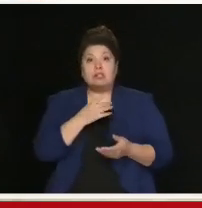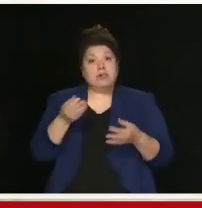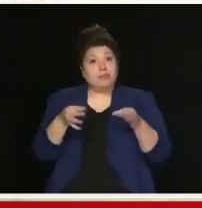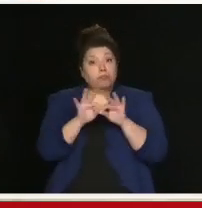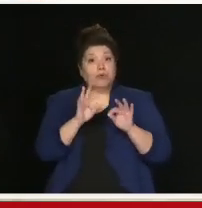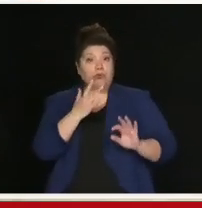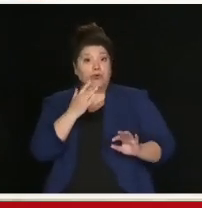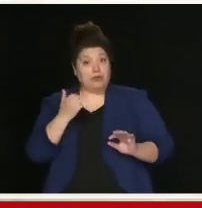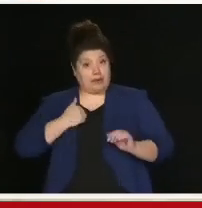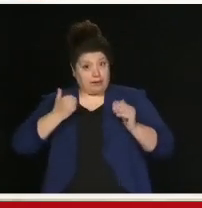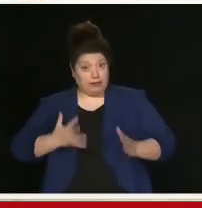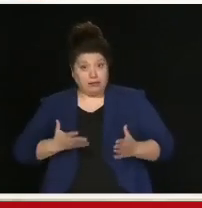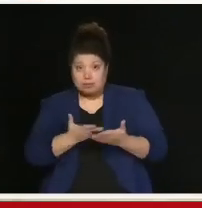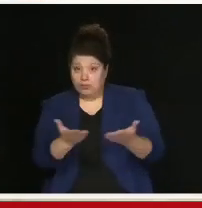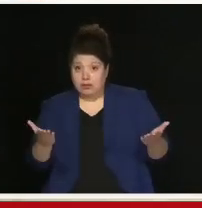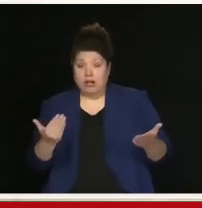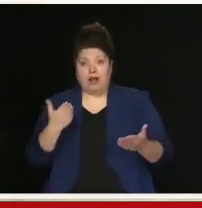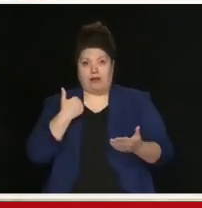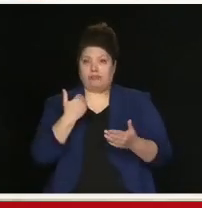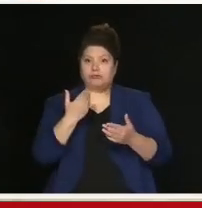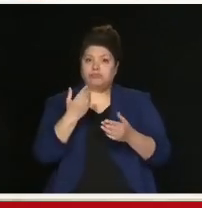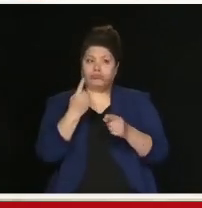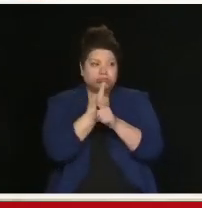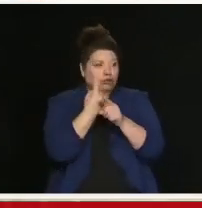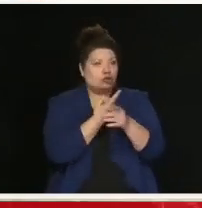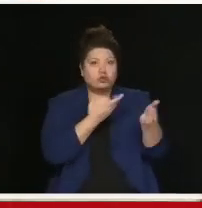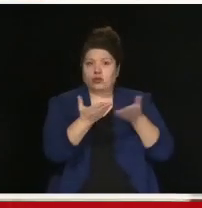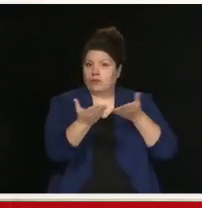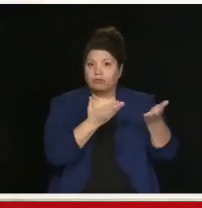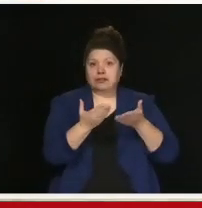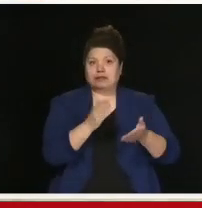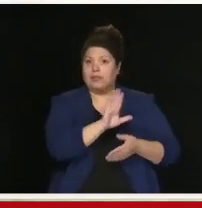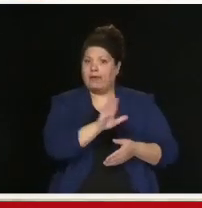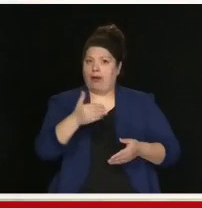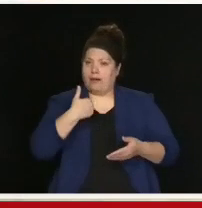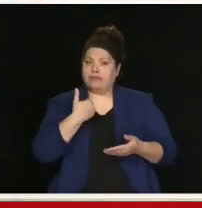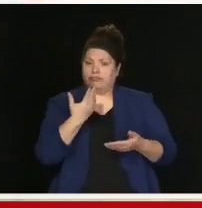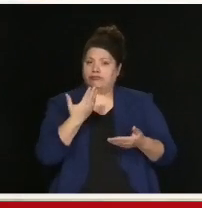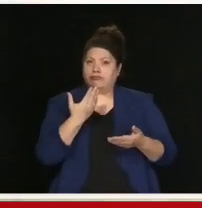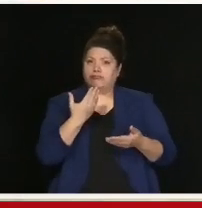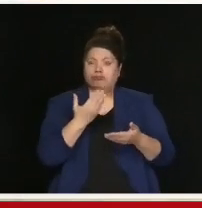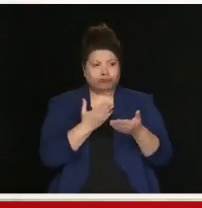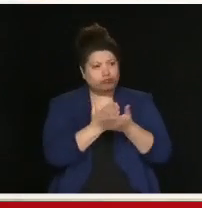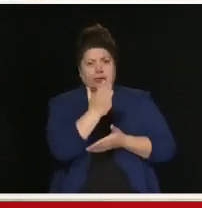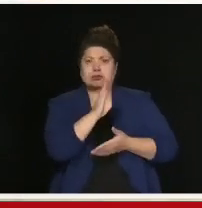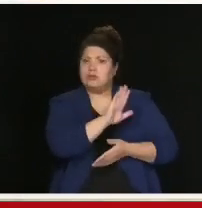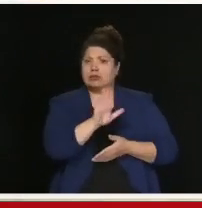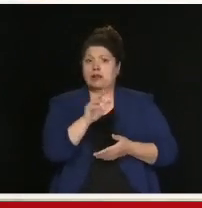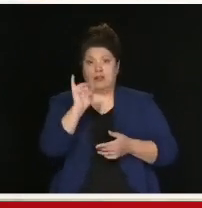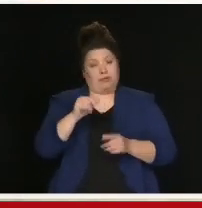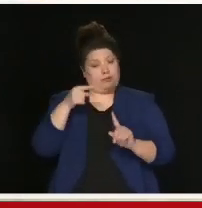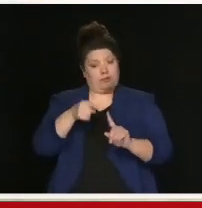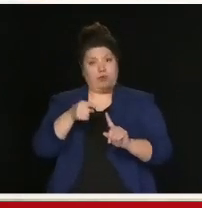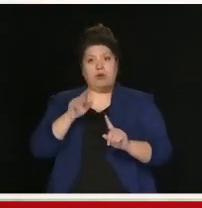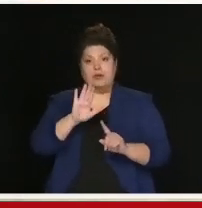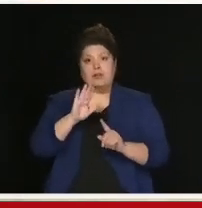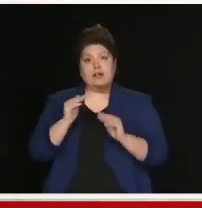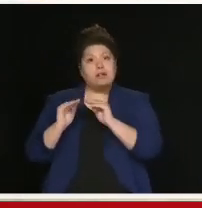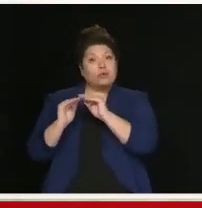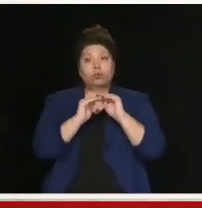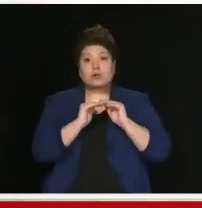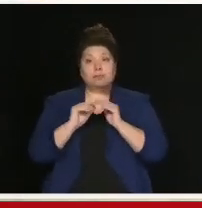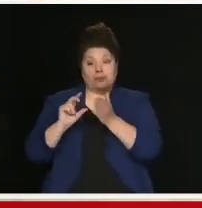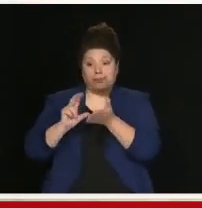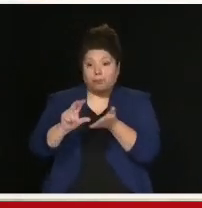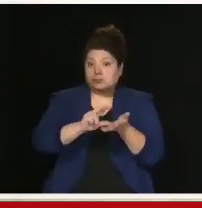in every province receive the services to which they are entitled right across the country. That's what equalization is about, and we support that